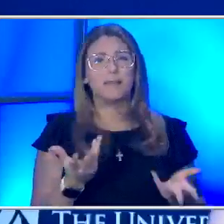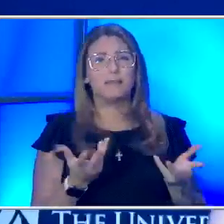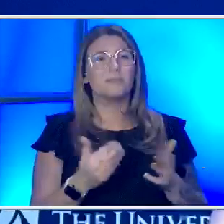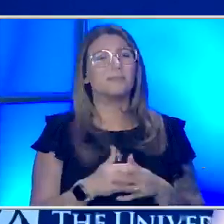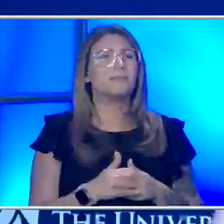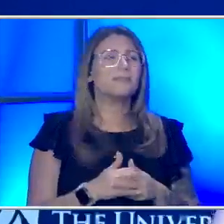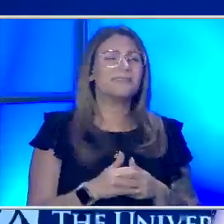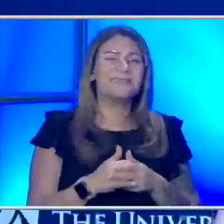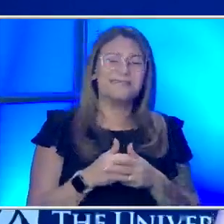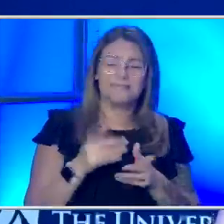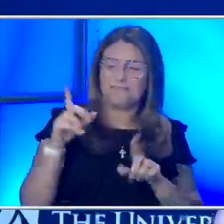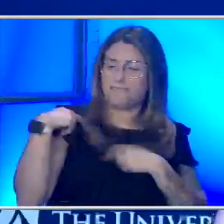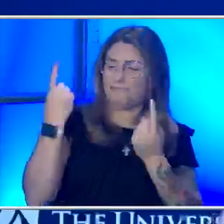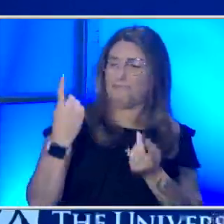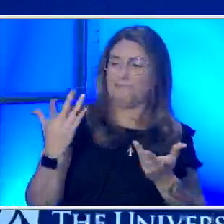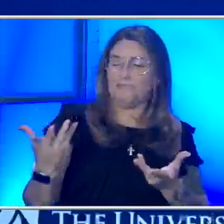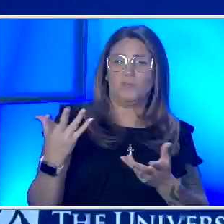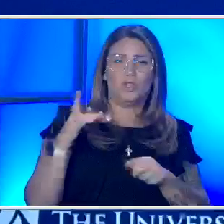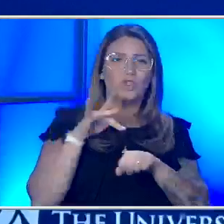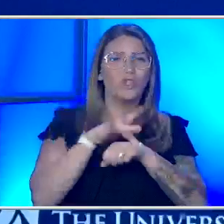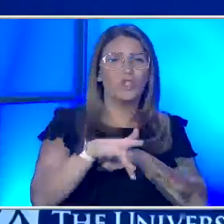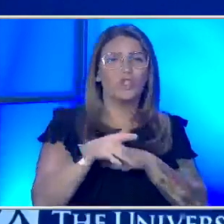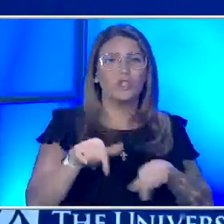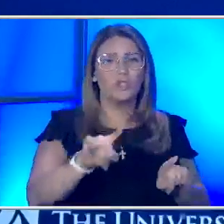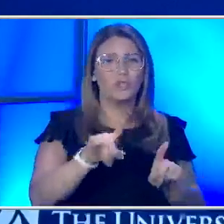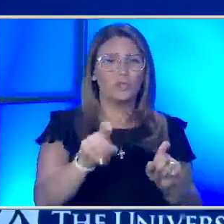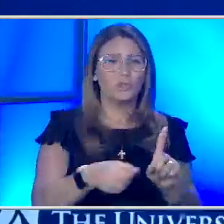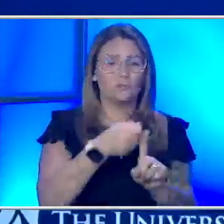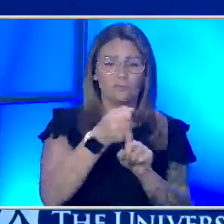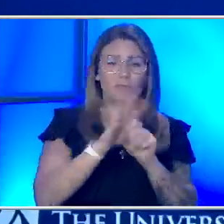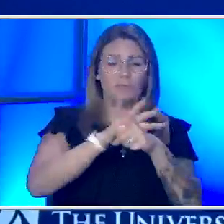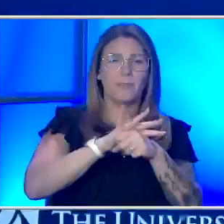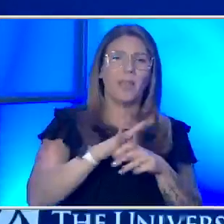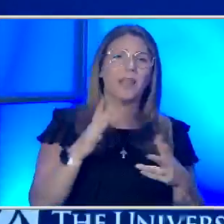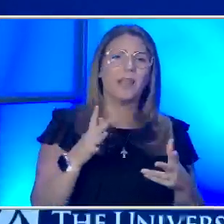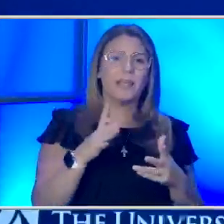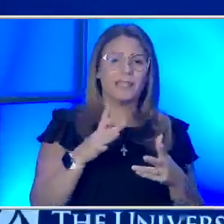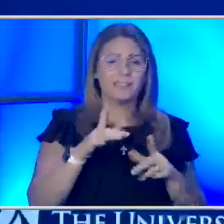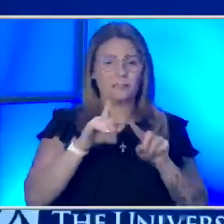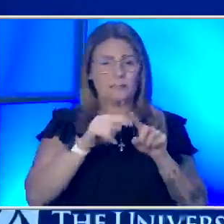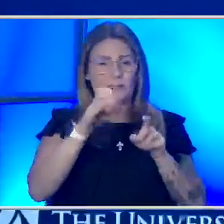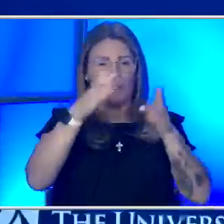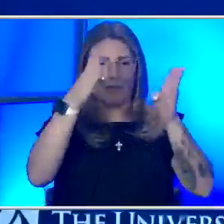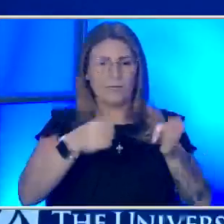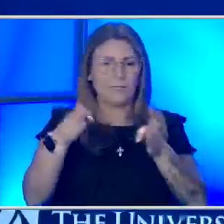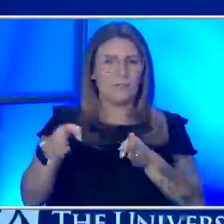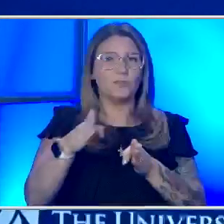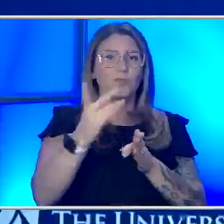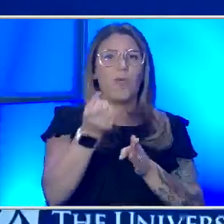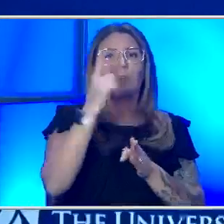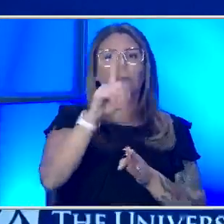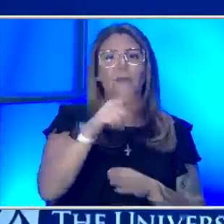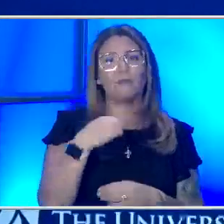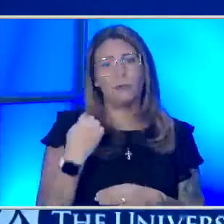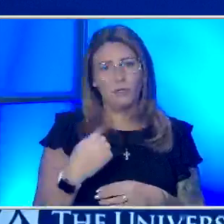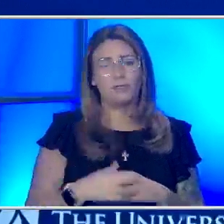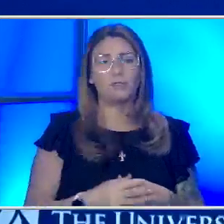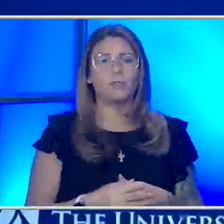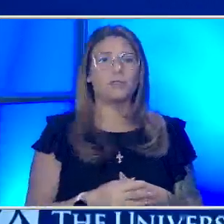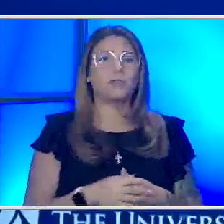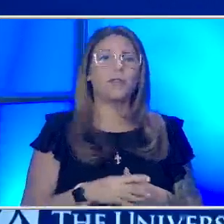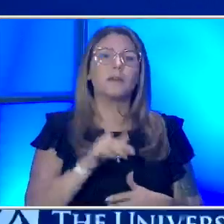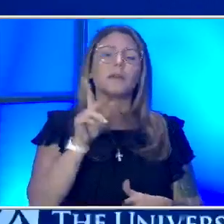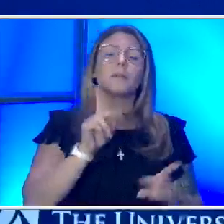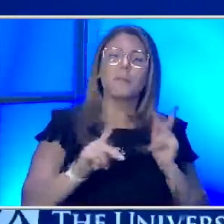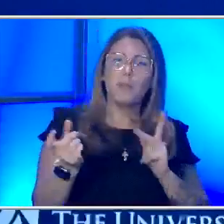pandemic now, and for quite some time, it has really been down to that individual understanding their risks. And I think certainly people understand, what is my